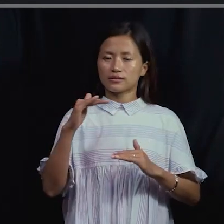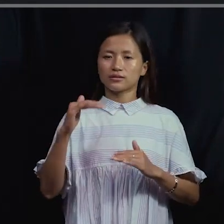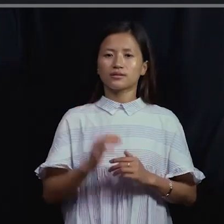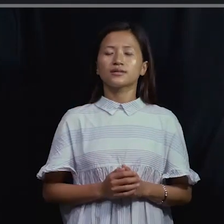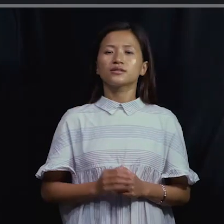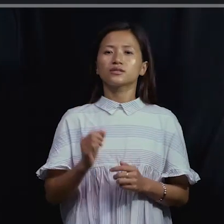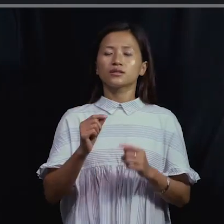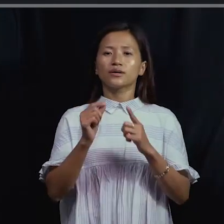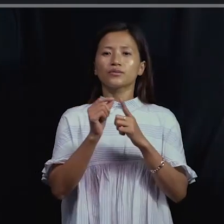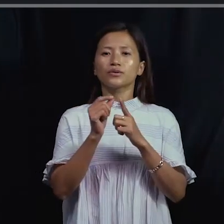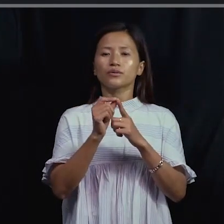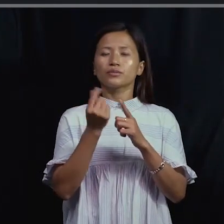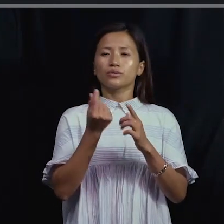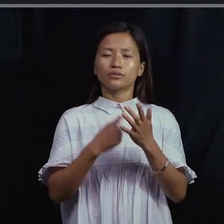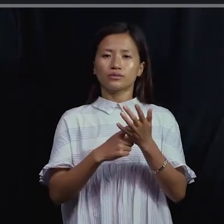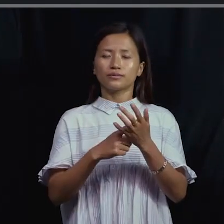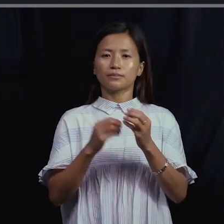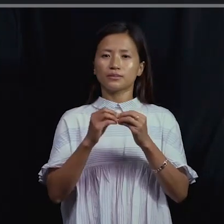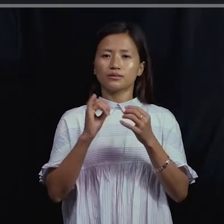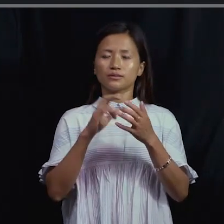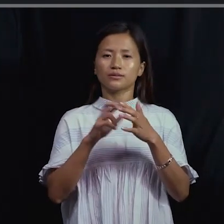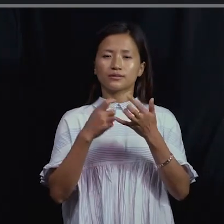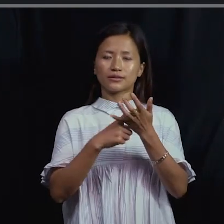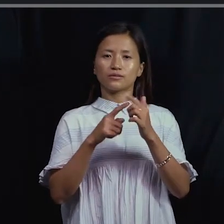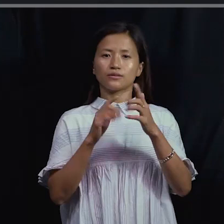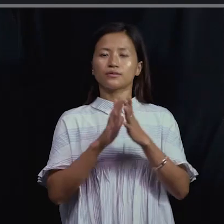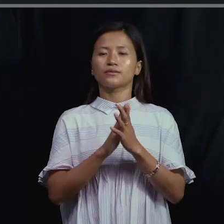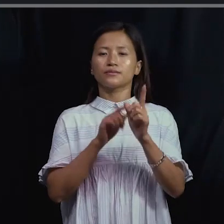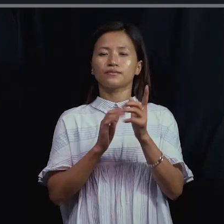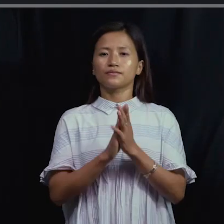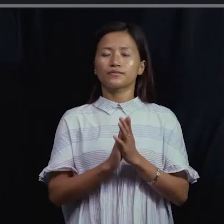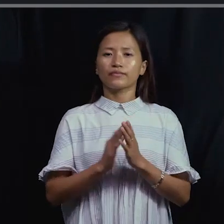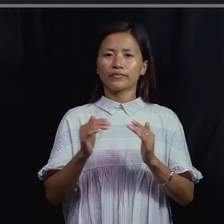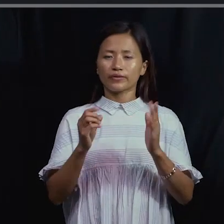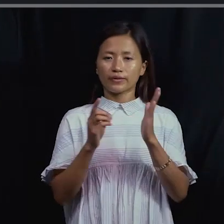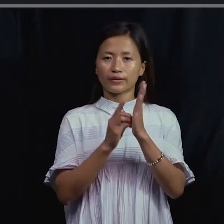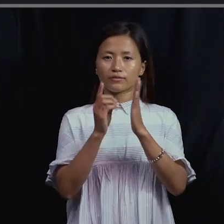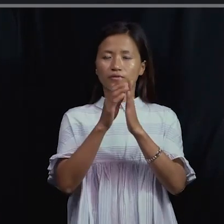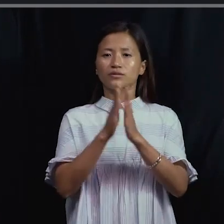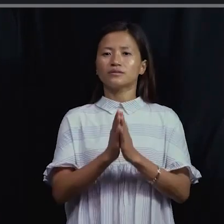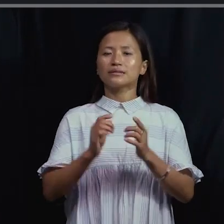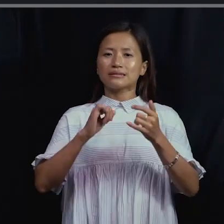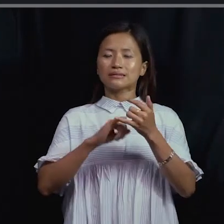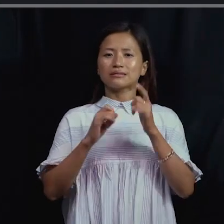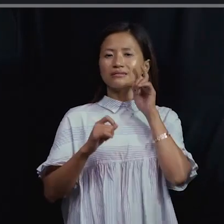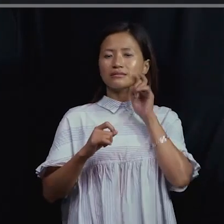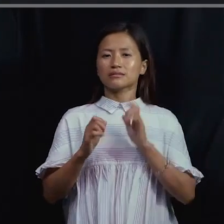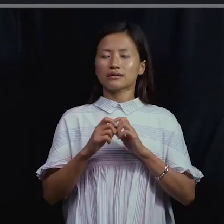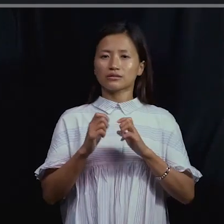puberty. So what do you mean by puberty? Puberty would mean development of the sexual organs